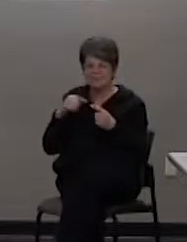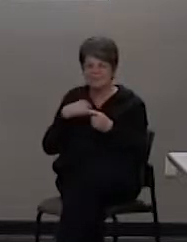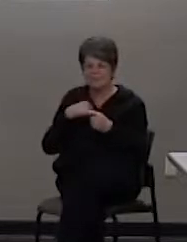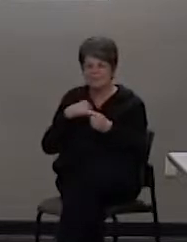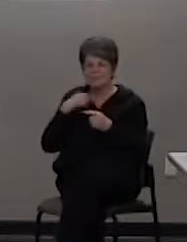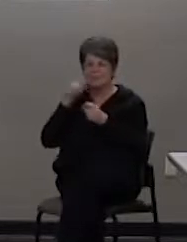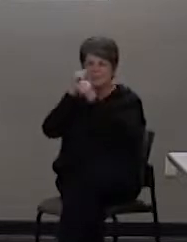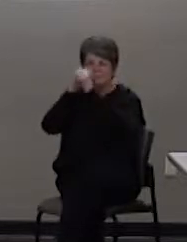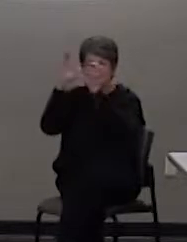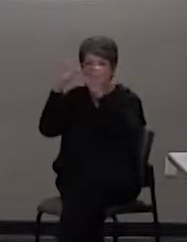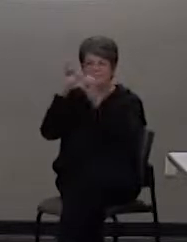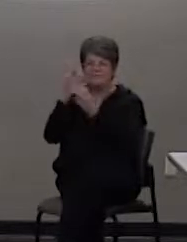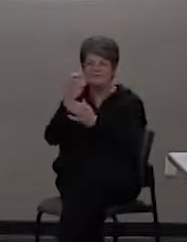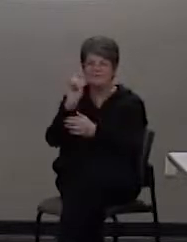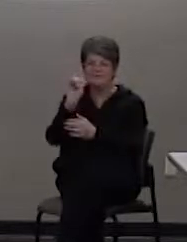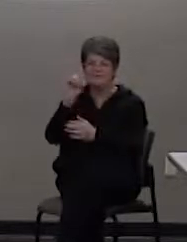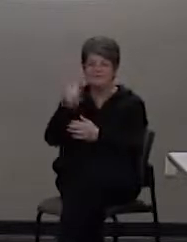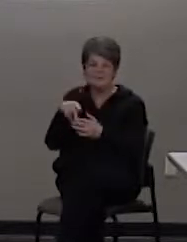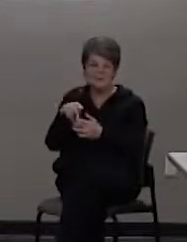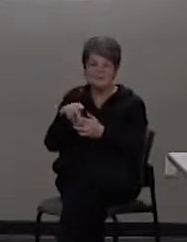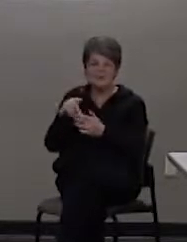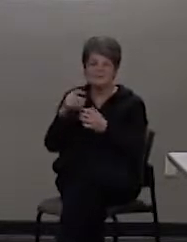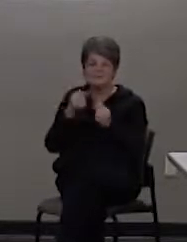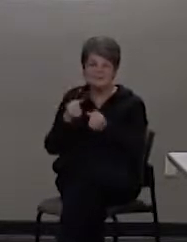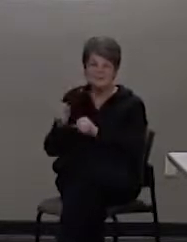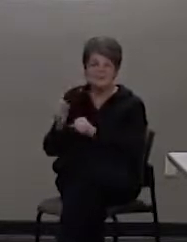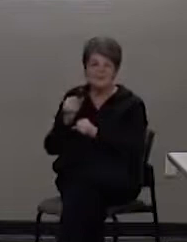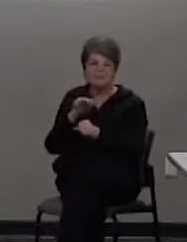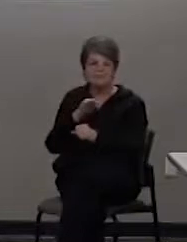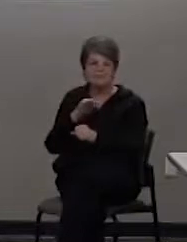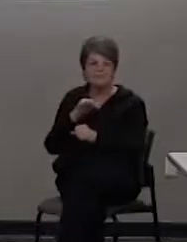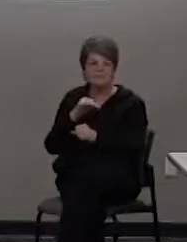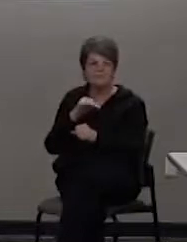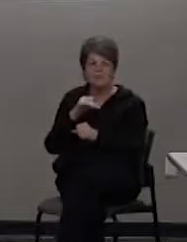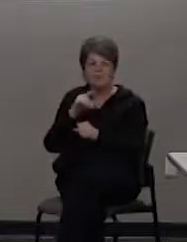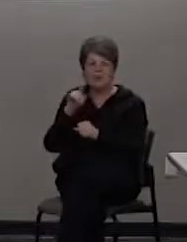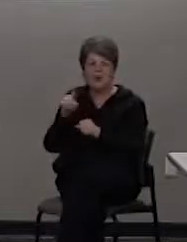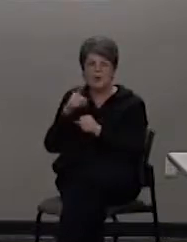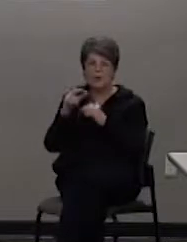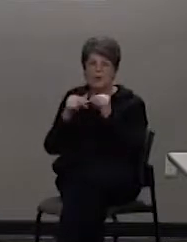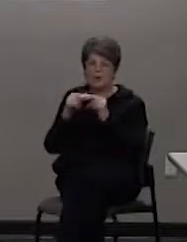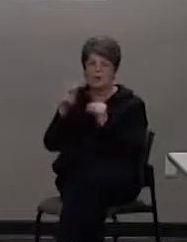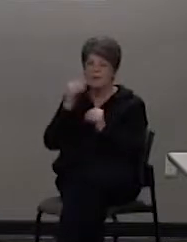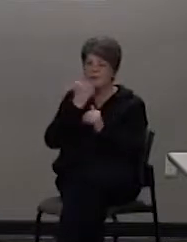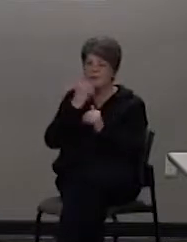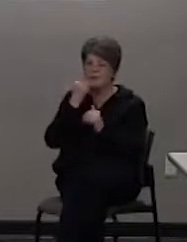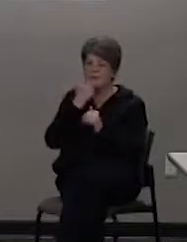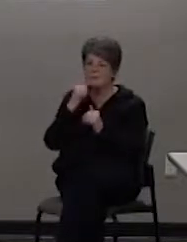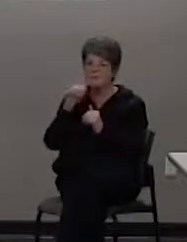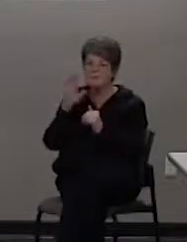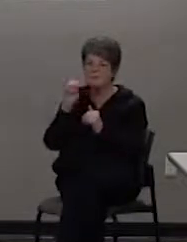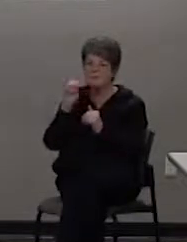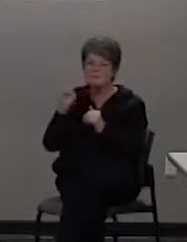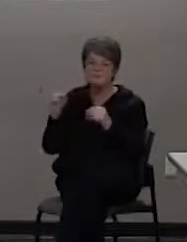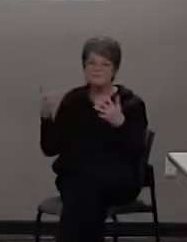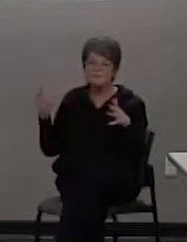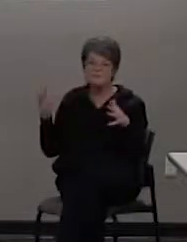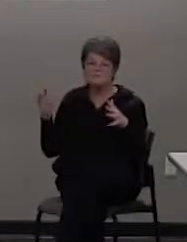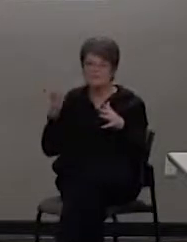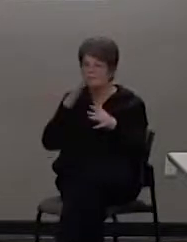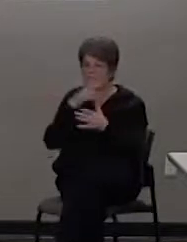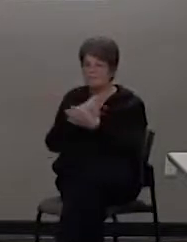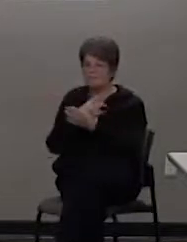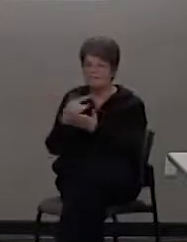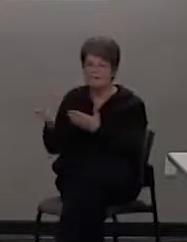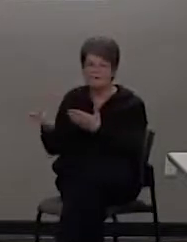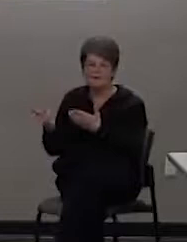To me, it's the vision of the economic development strategy, because if you only build an Applebee's out there, it will fail in days, because you don't have the market to